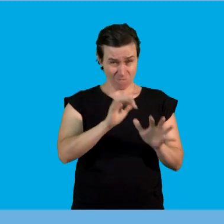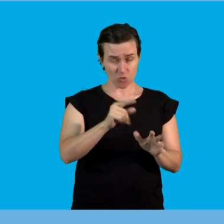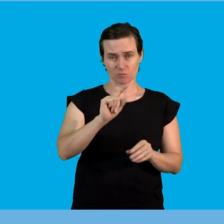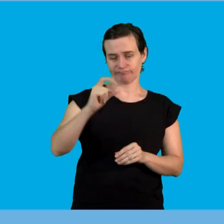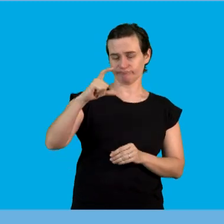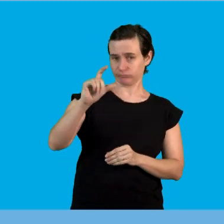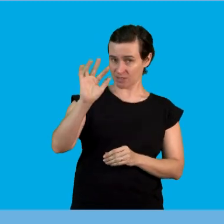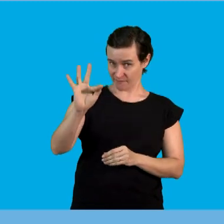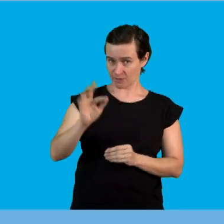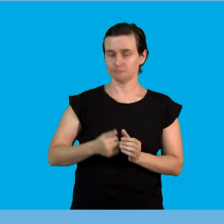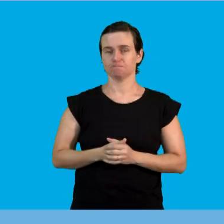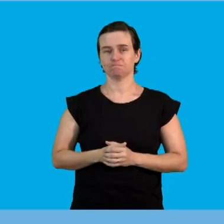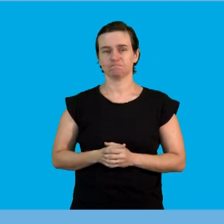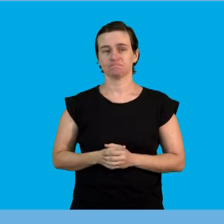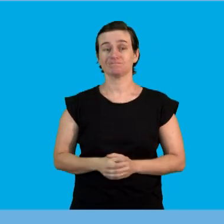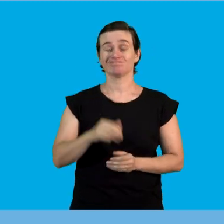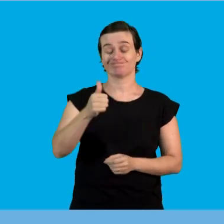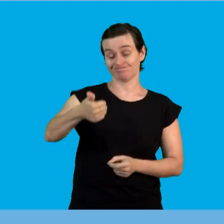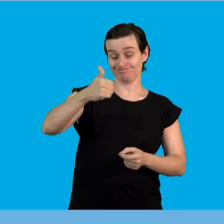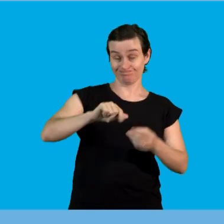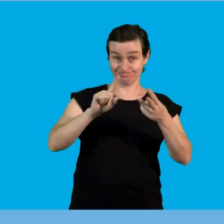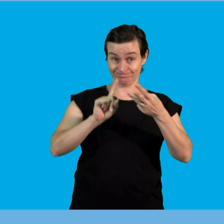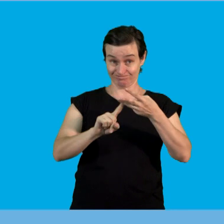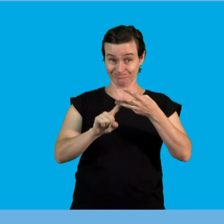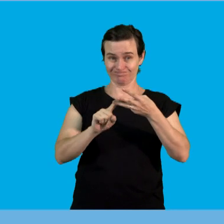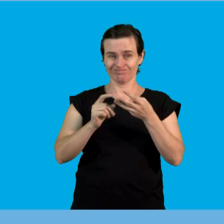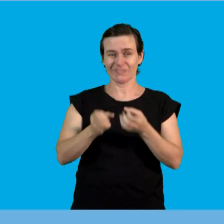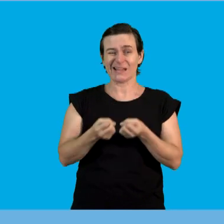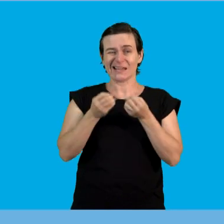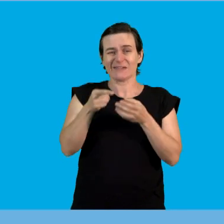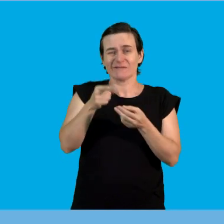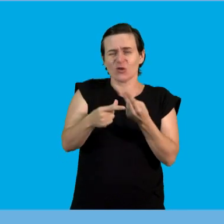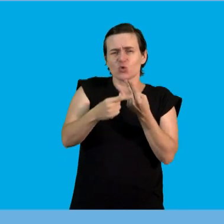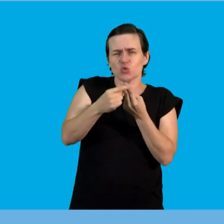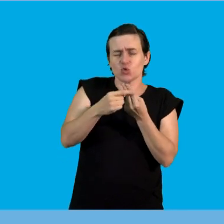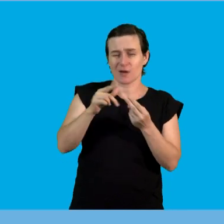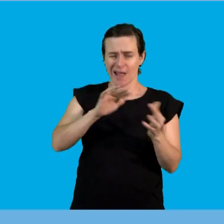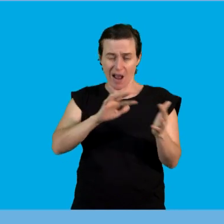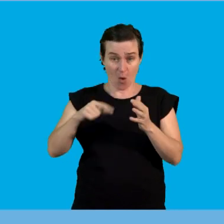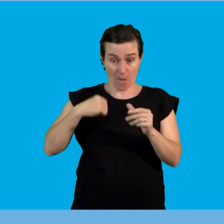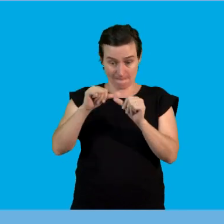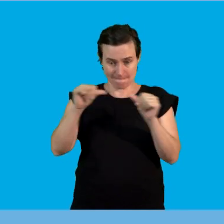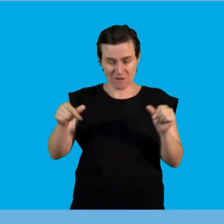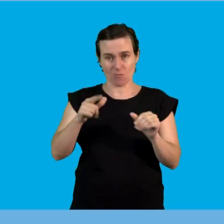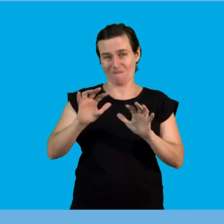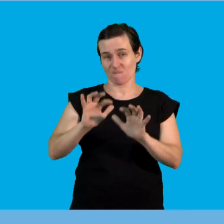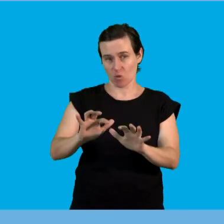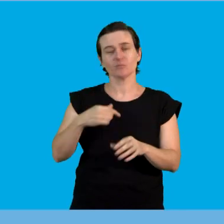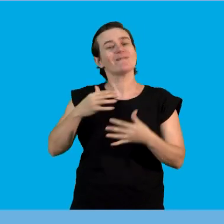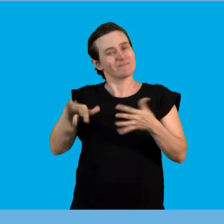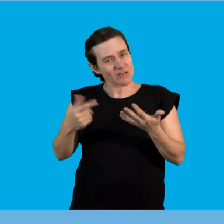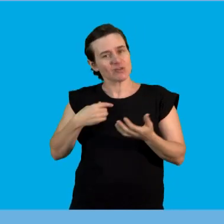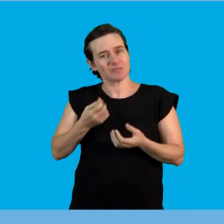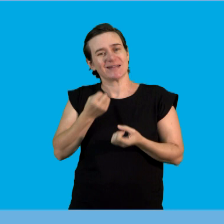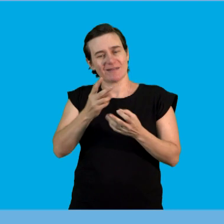F. Now question 3. We need to now provide the unit in which force is measured, and we've